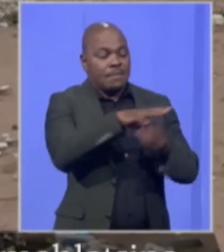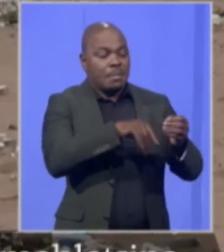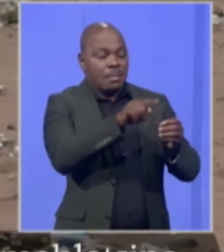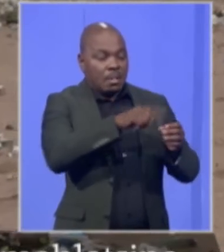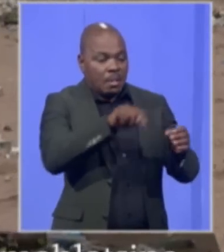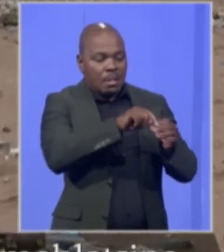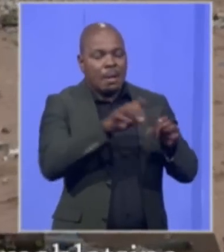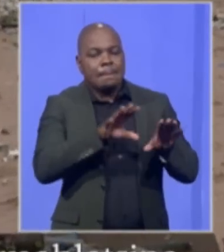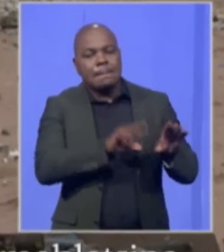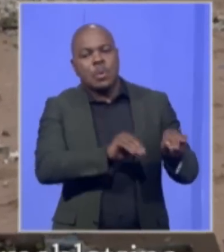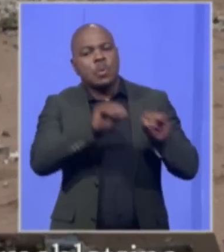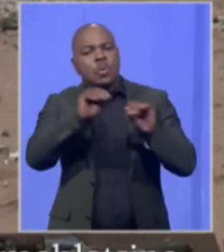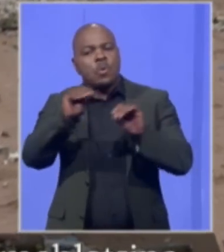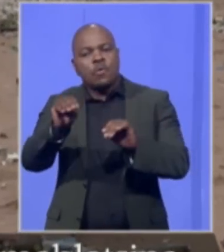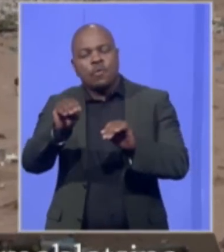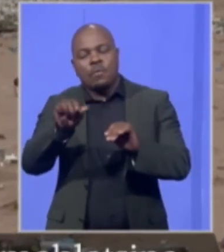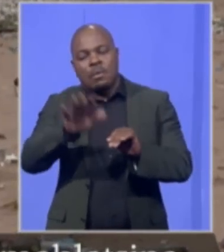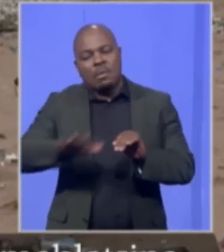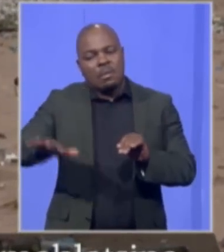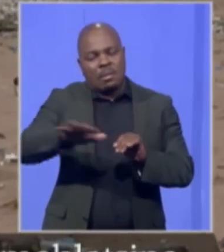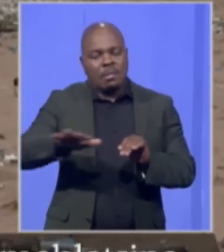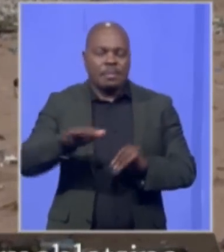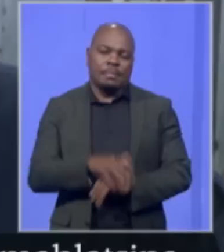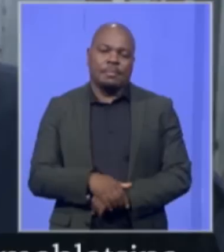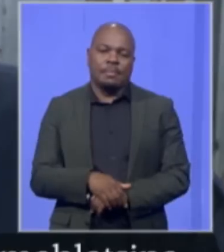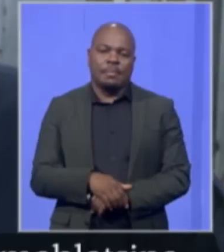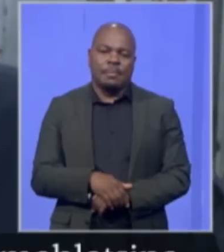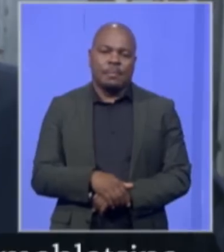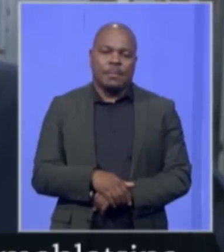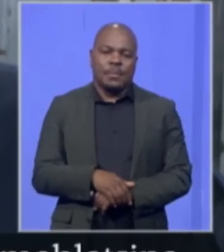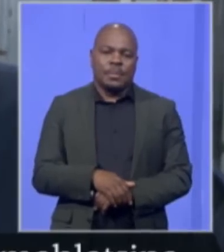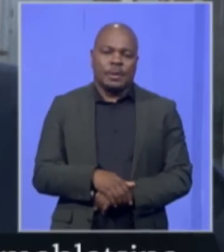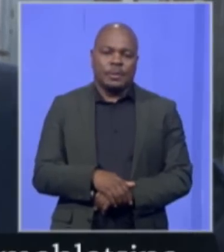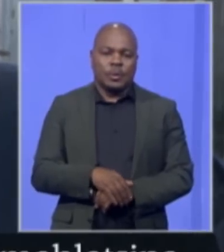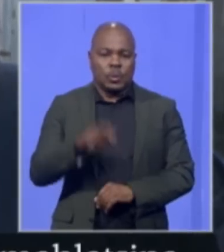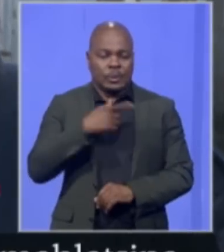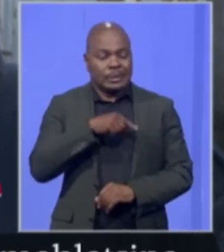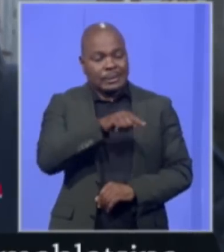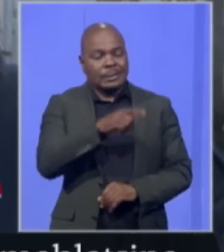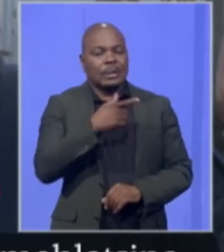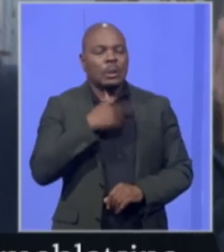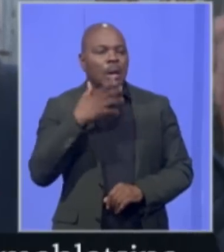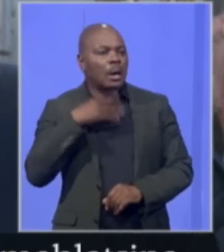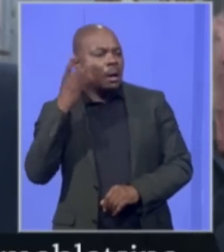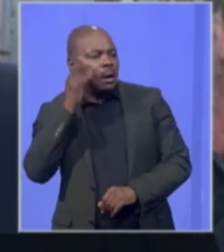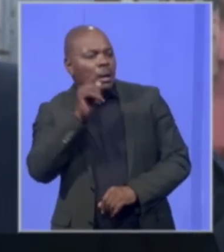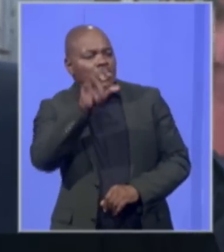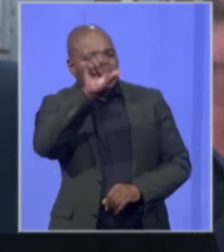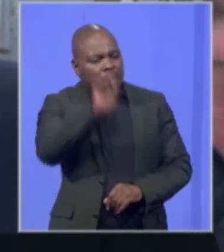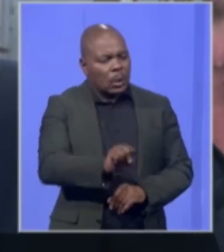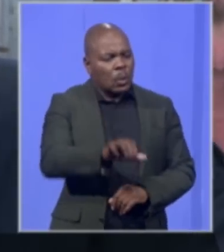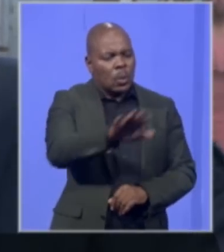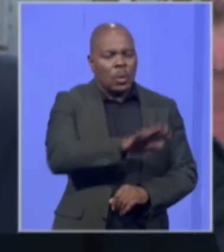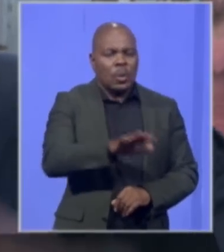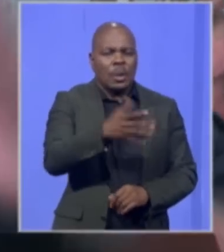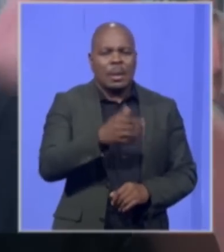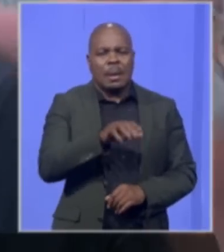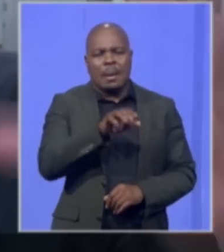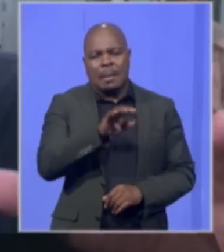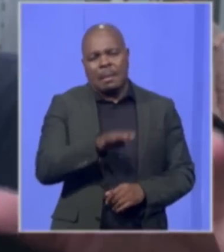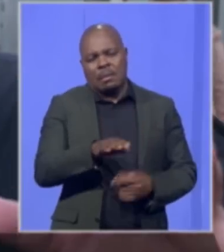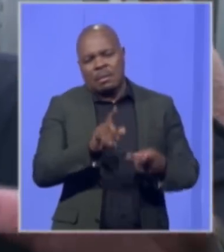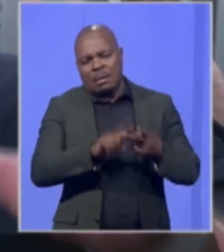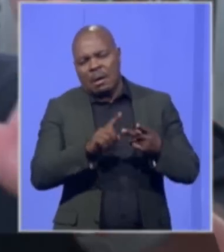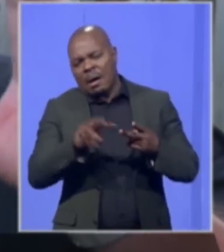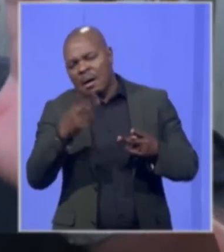a bewa dibakeng tsa bodulo tsa nakwana. We targeted the worst. We've had multiple call-outs in the south, being Mobeni, here,